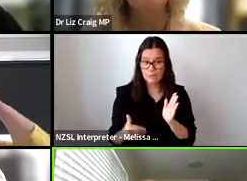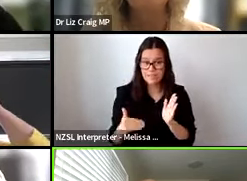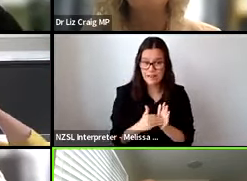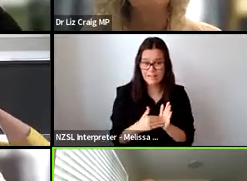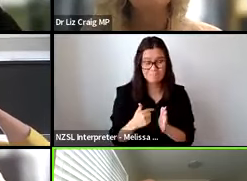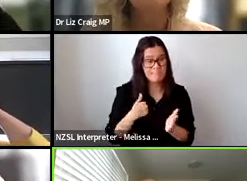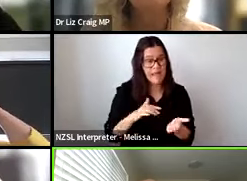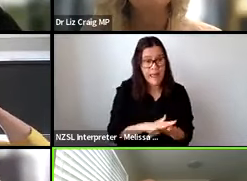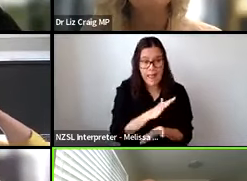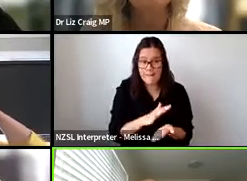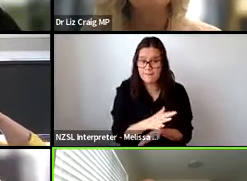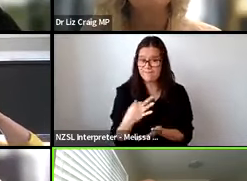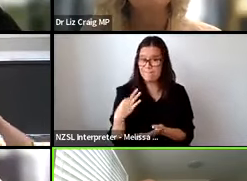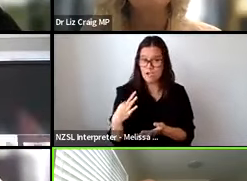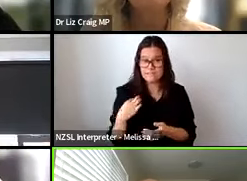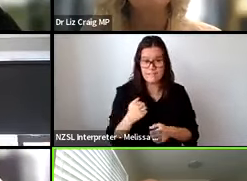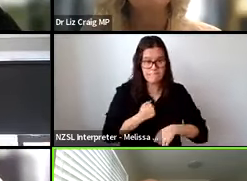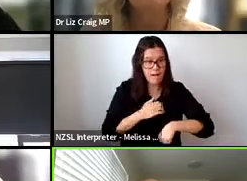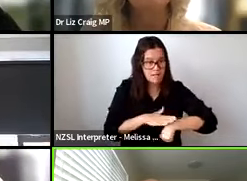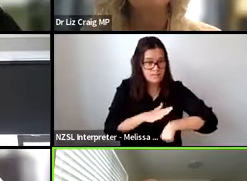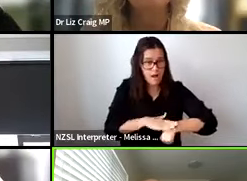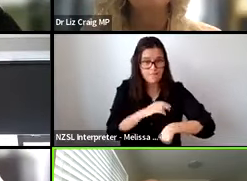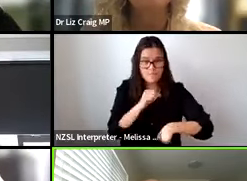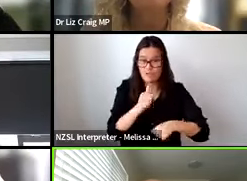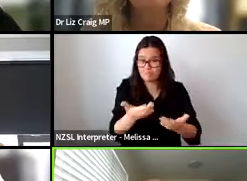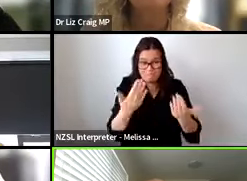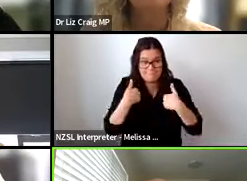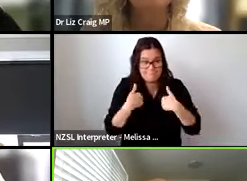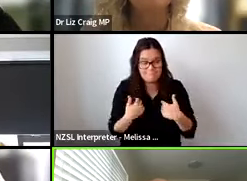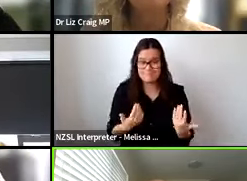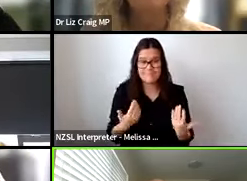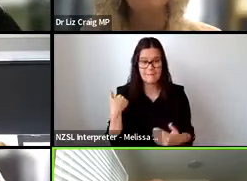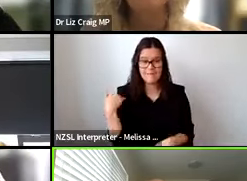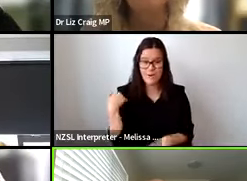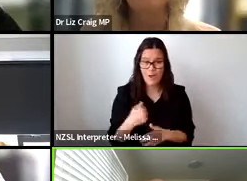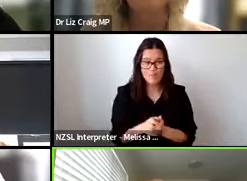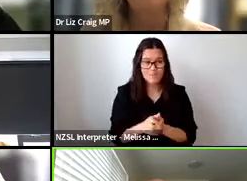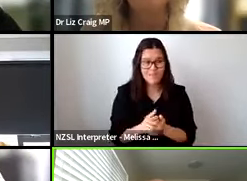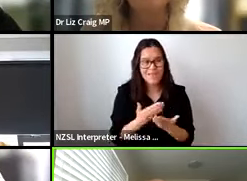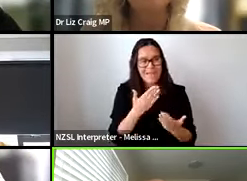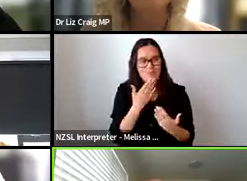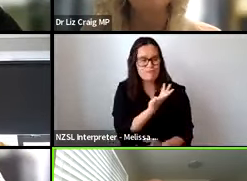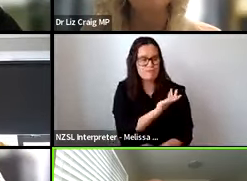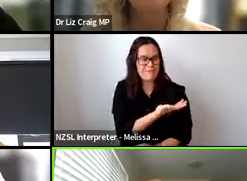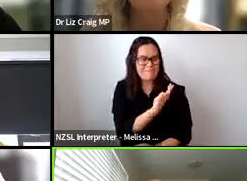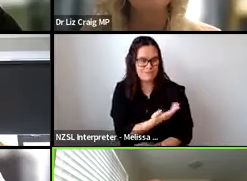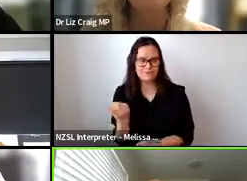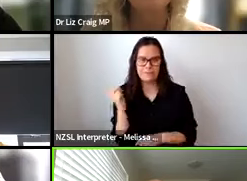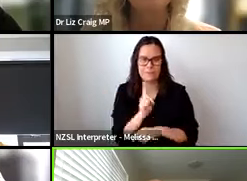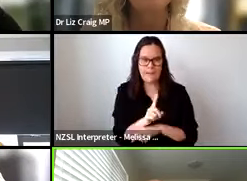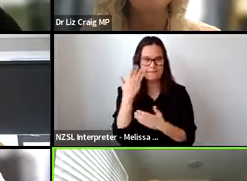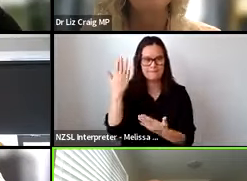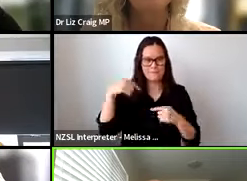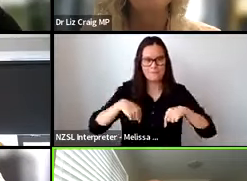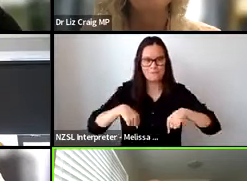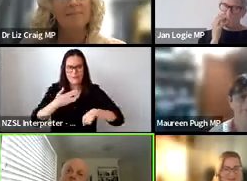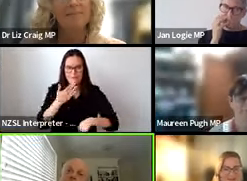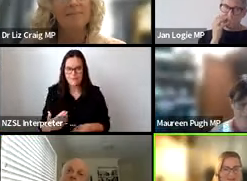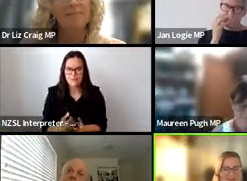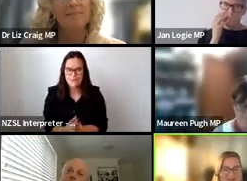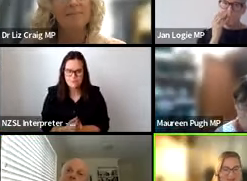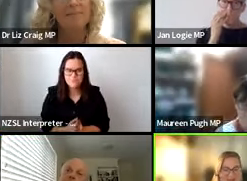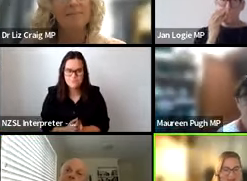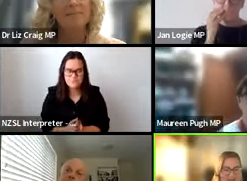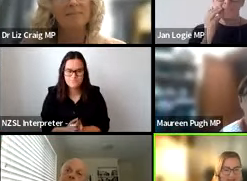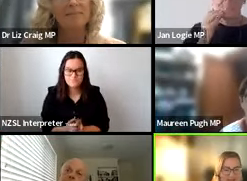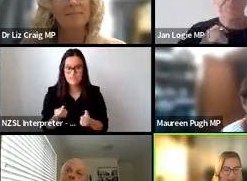volunteer of this campaign, I would welcome the chance to do. Thank you so much for the privilege of being able to speak to you. Thank you